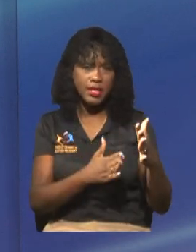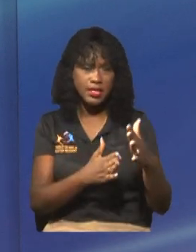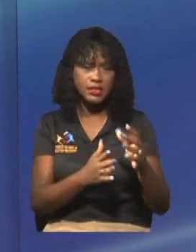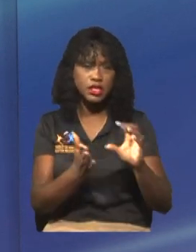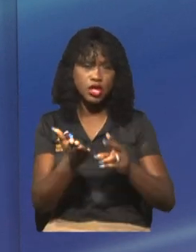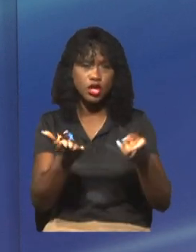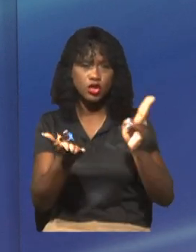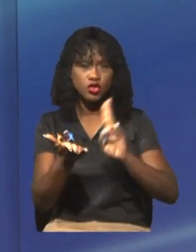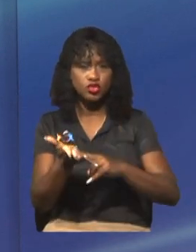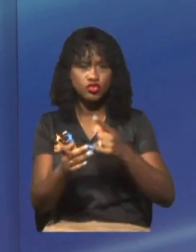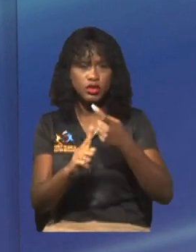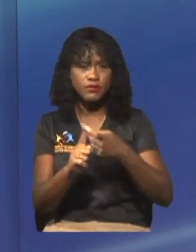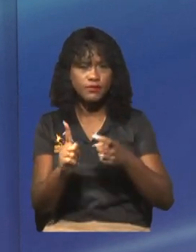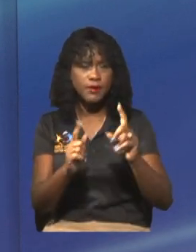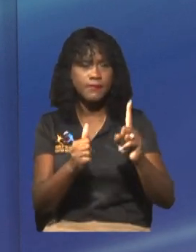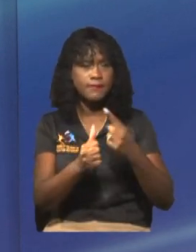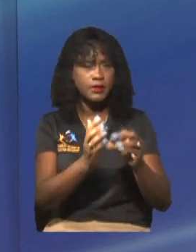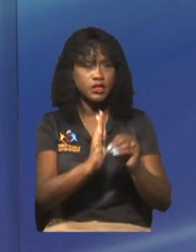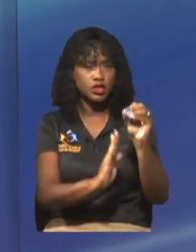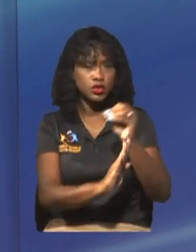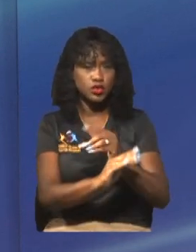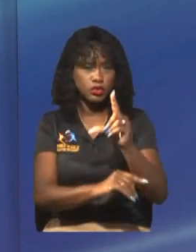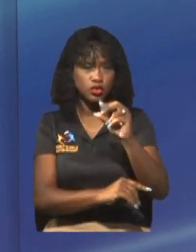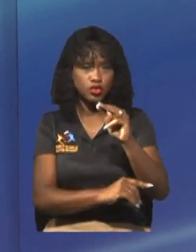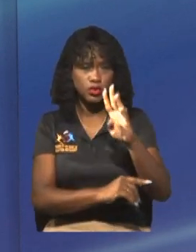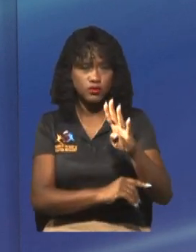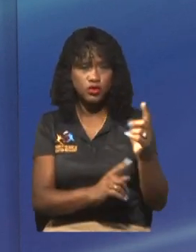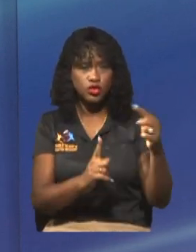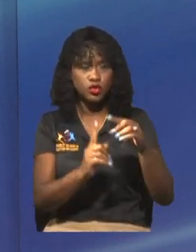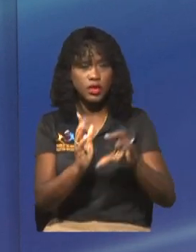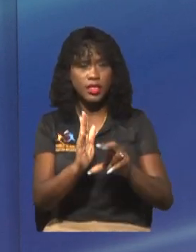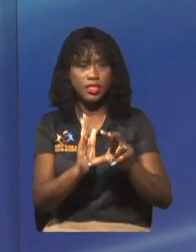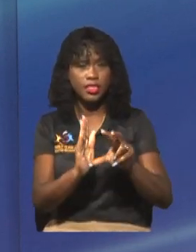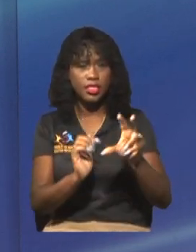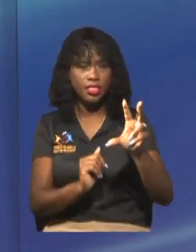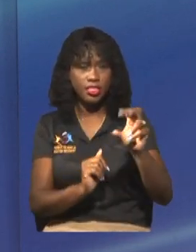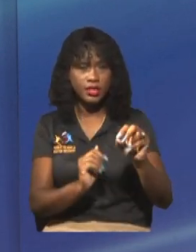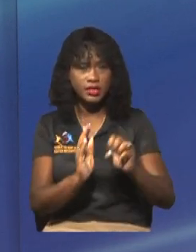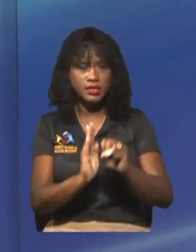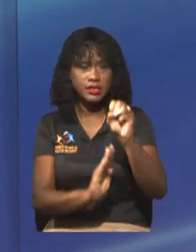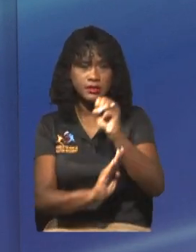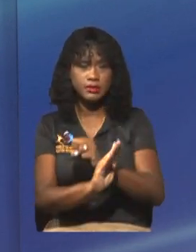their contracts are from 1st October 2024 to 30th September 2026.